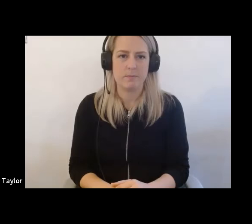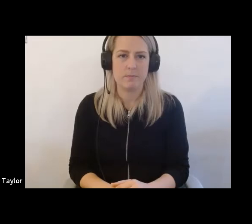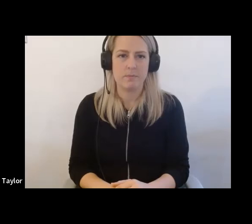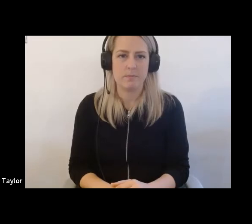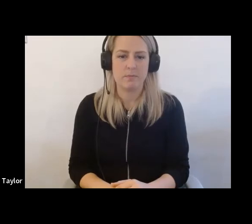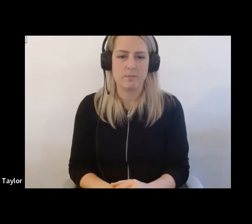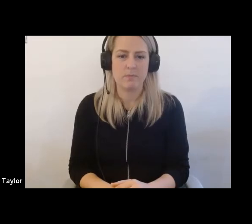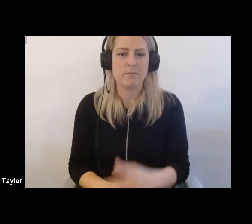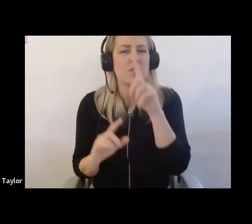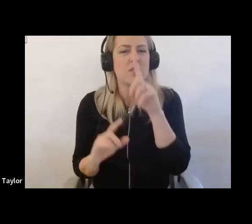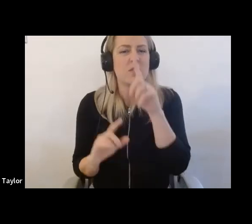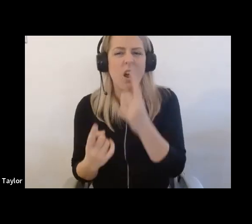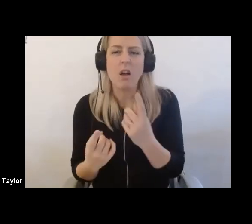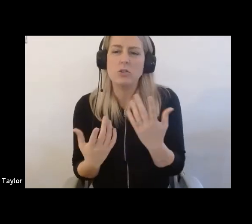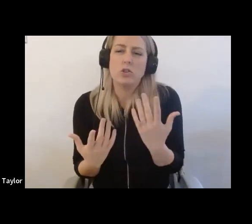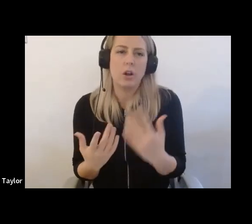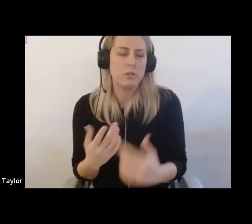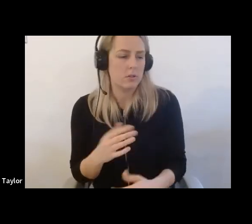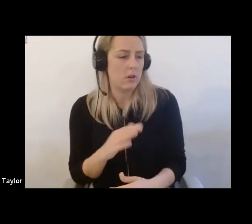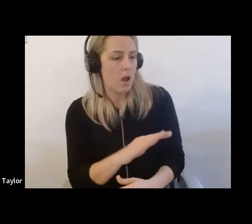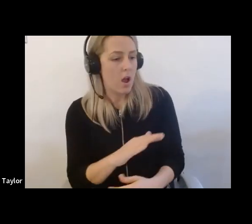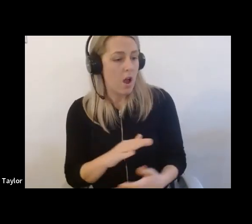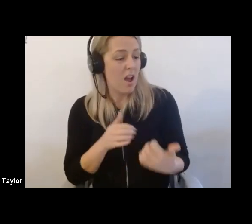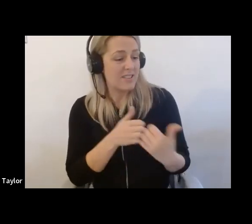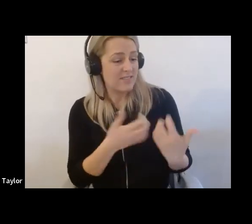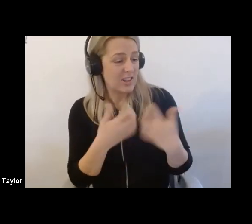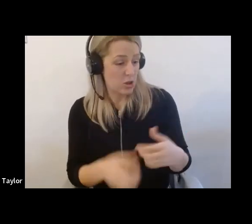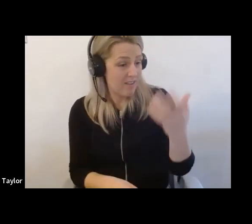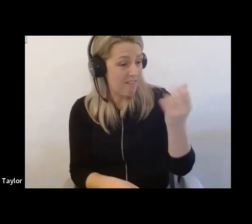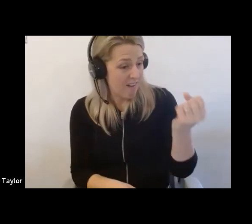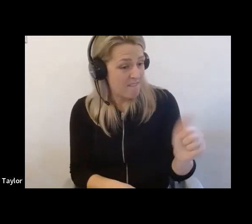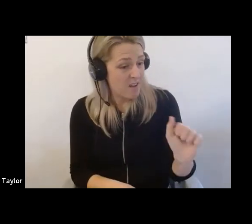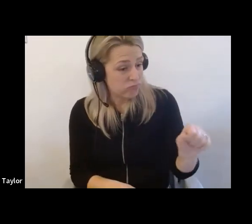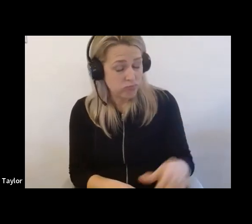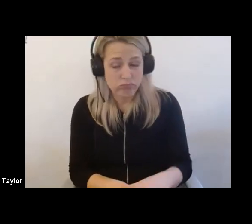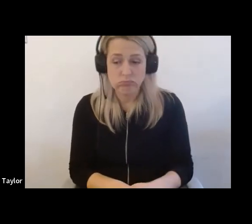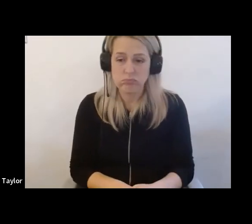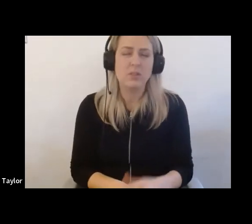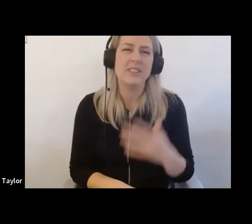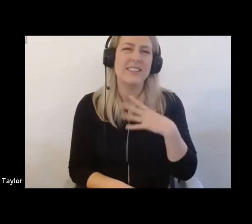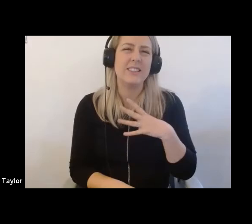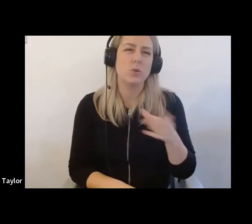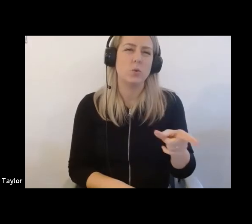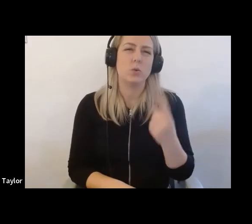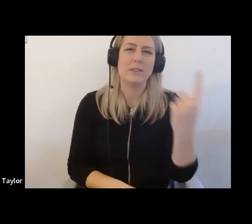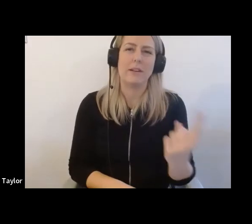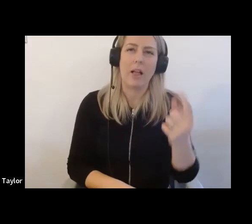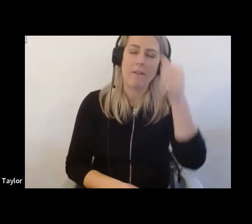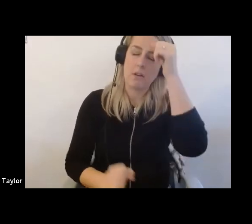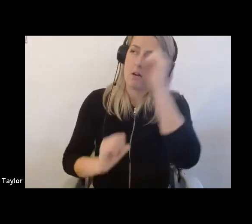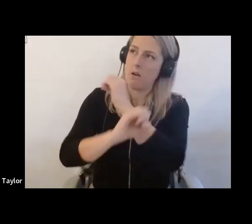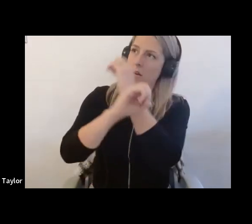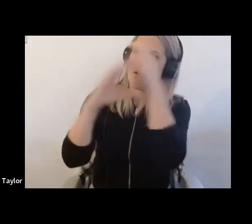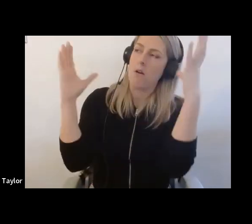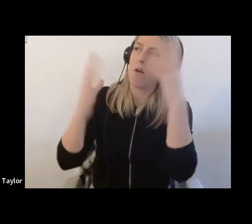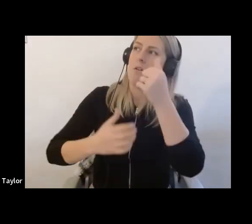such a thing as assistive and accessible technology. It needs to become real for you. So you've maybe seen somebody use it, or you've heard about one or two products, and